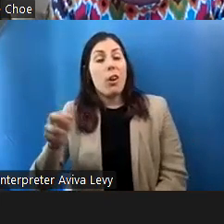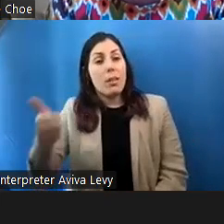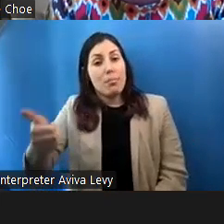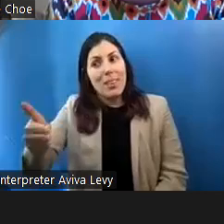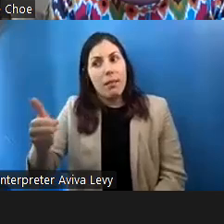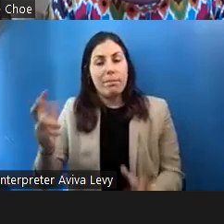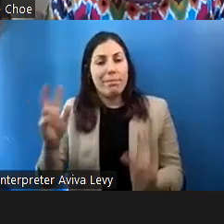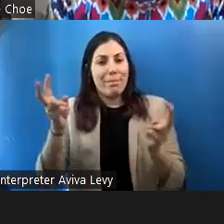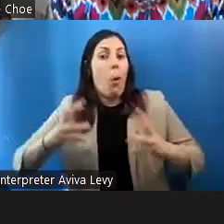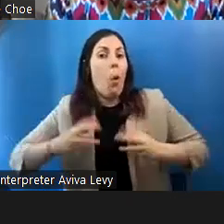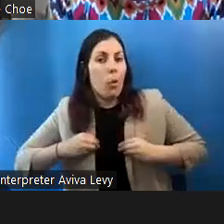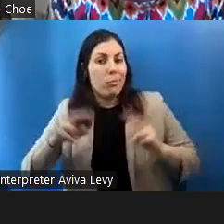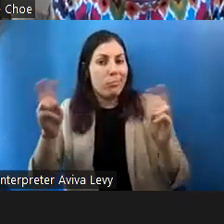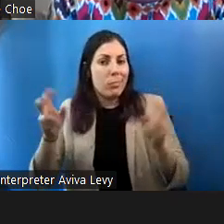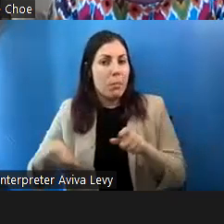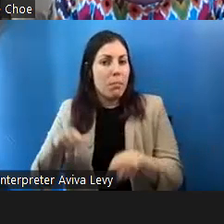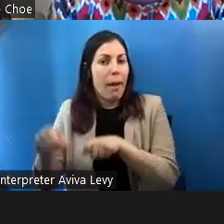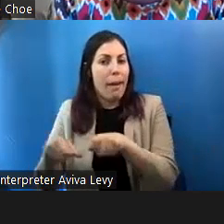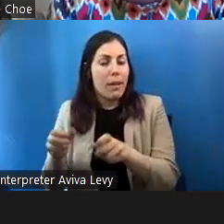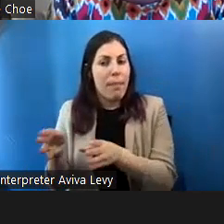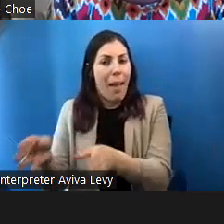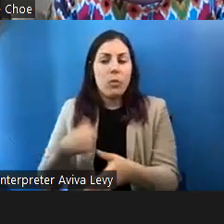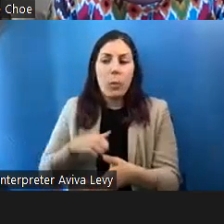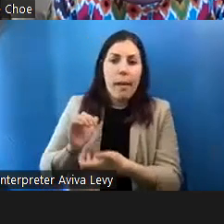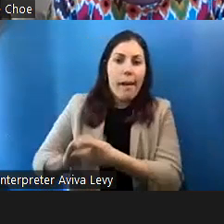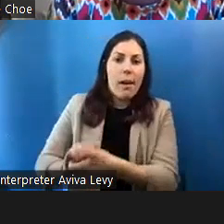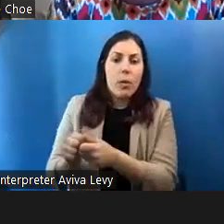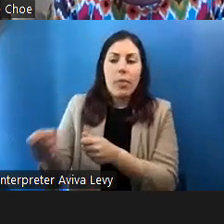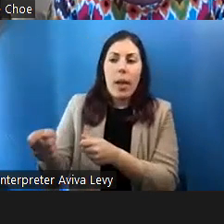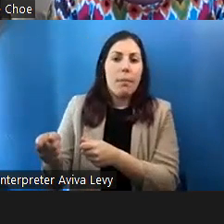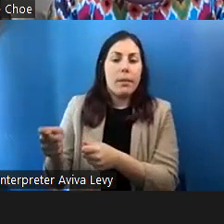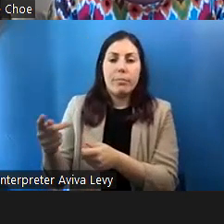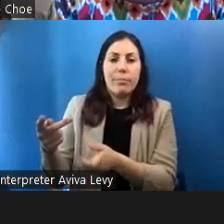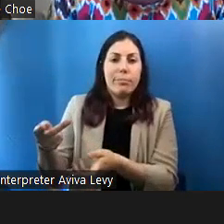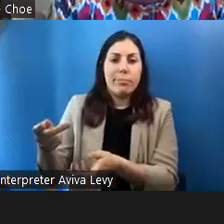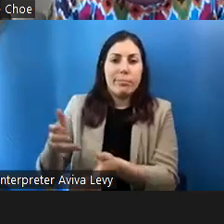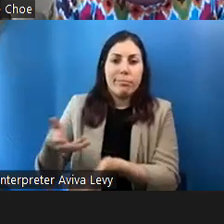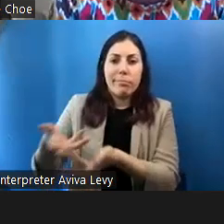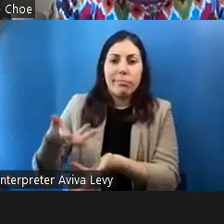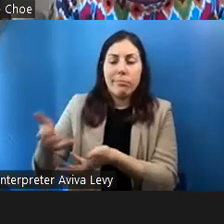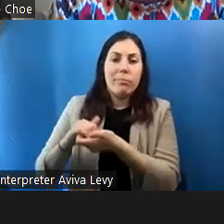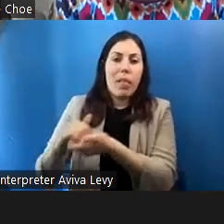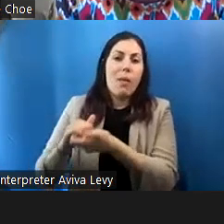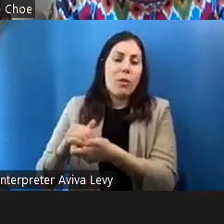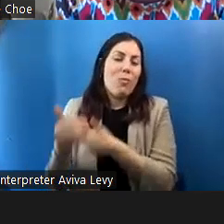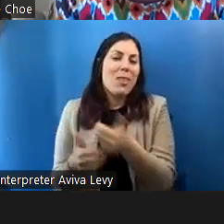bike path, so we're working with them and they work with us. So it's a collaborative process.